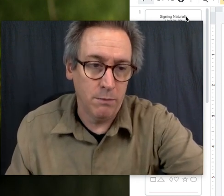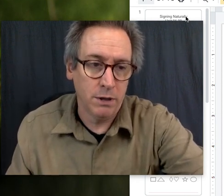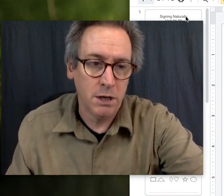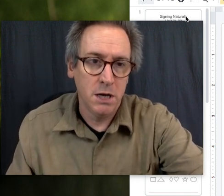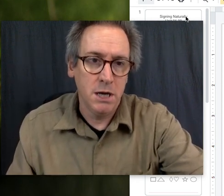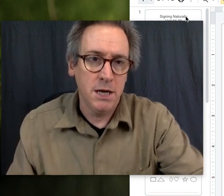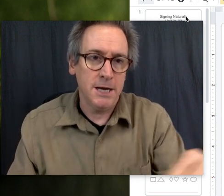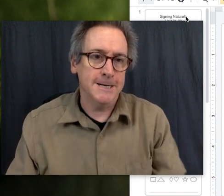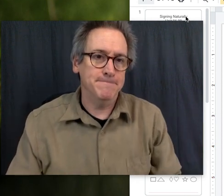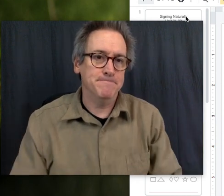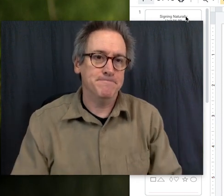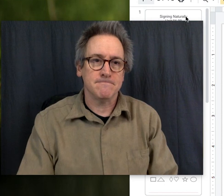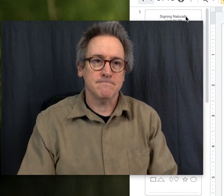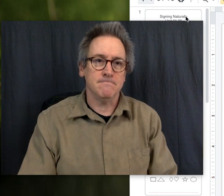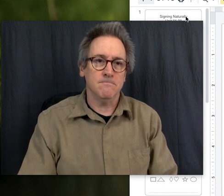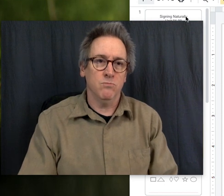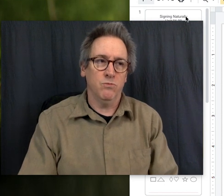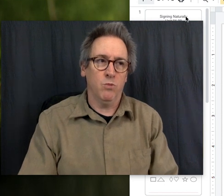hub